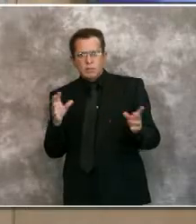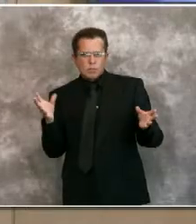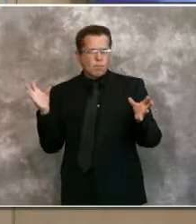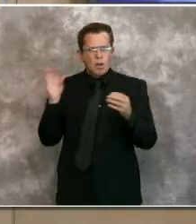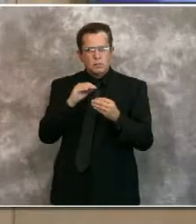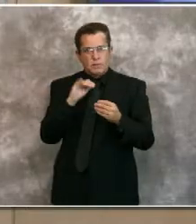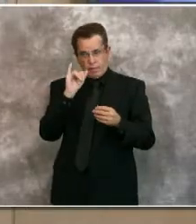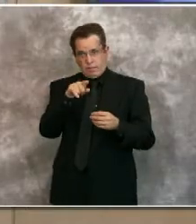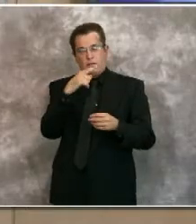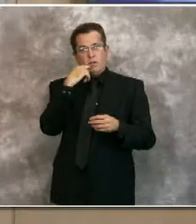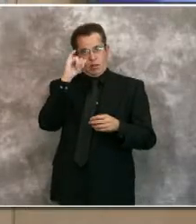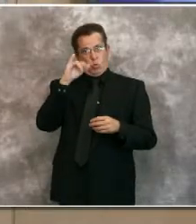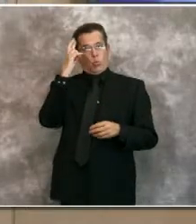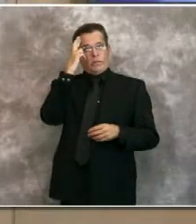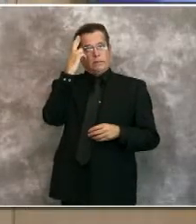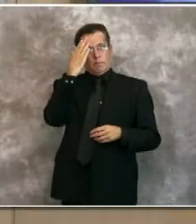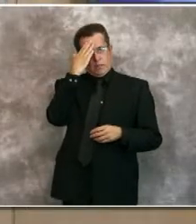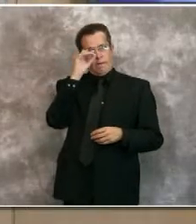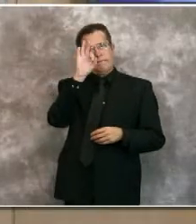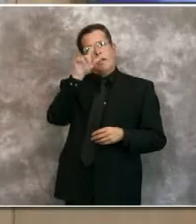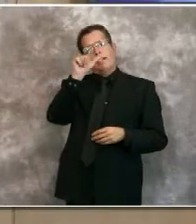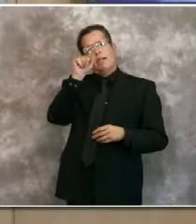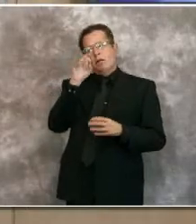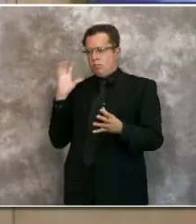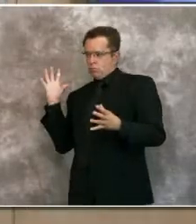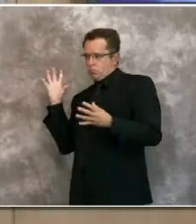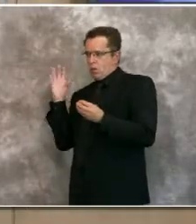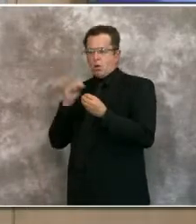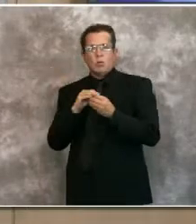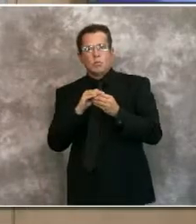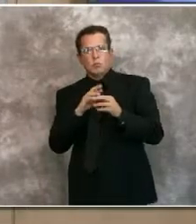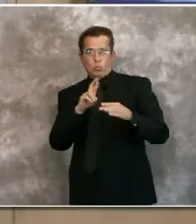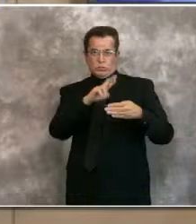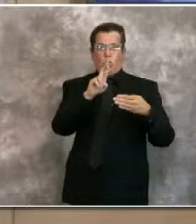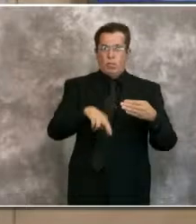guys are attributing that to inconsistent and delayed results? Okay, Dr.